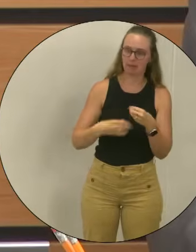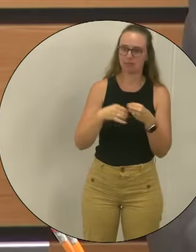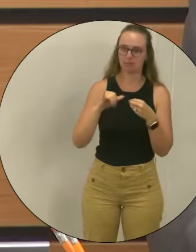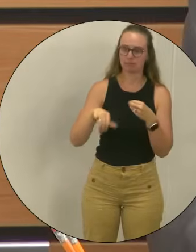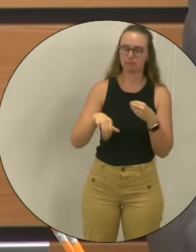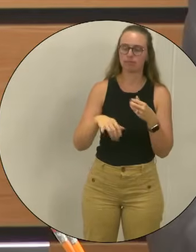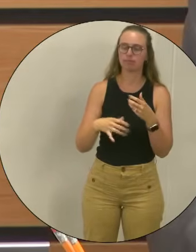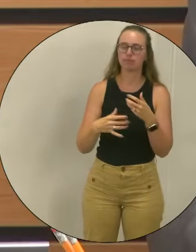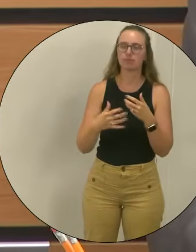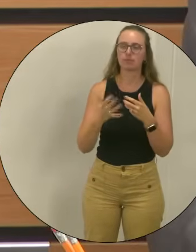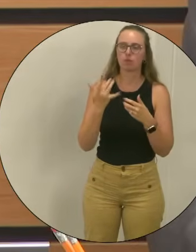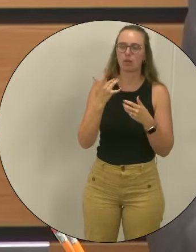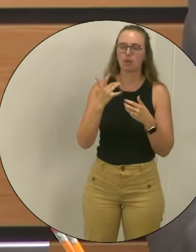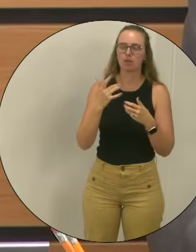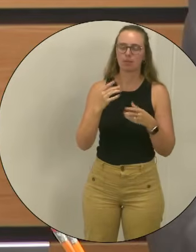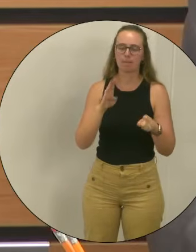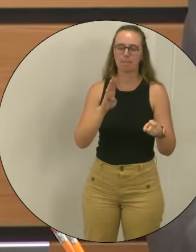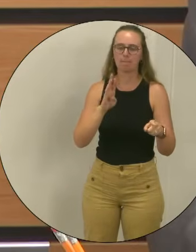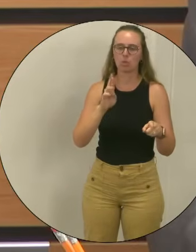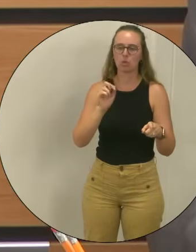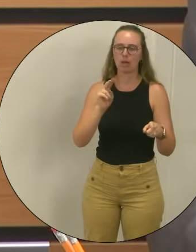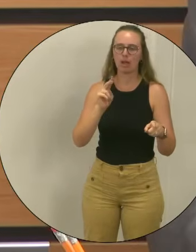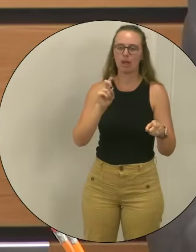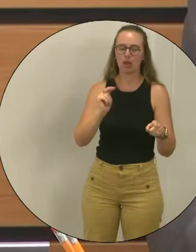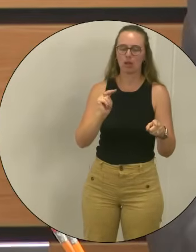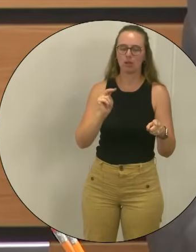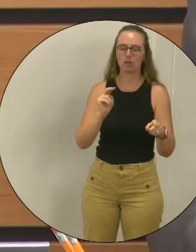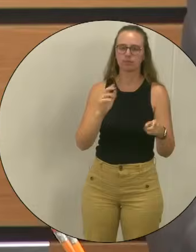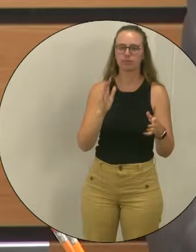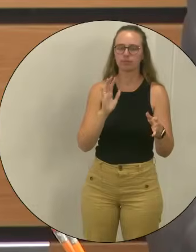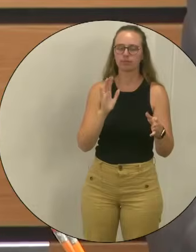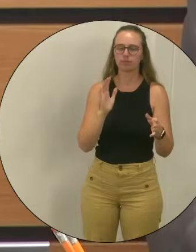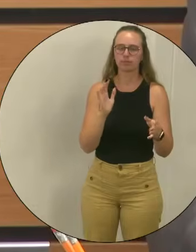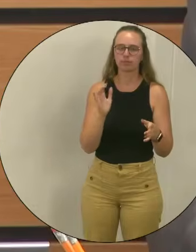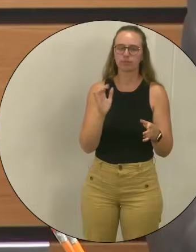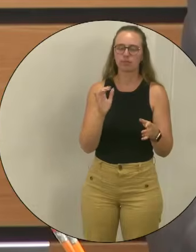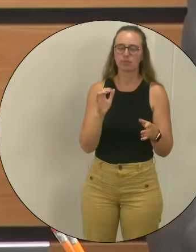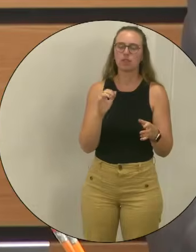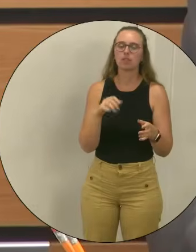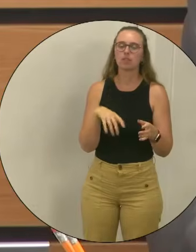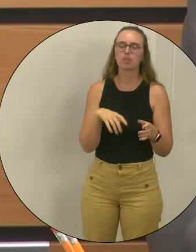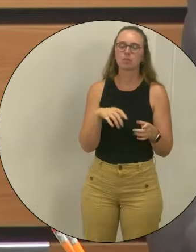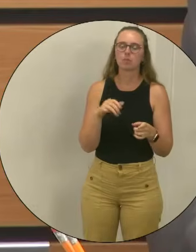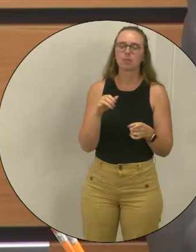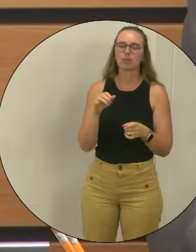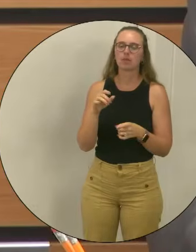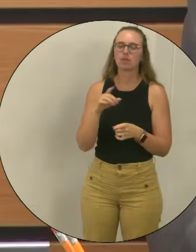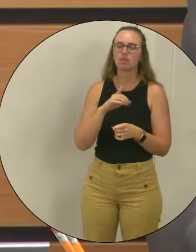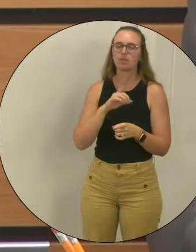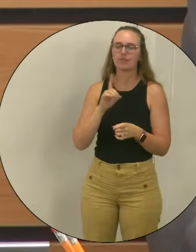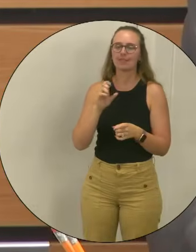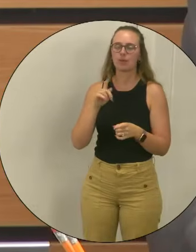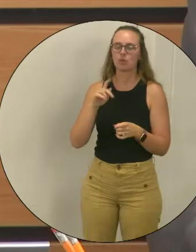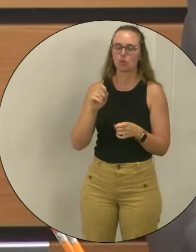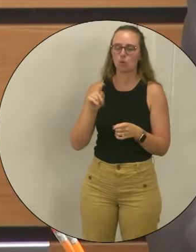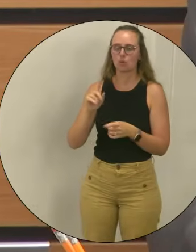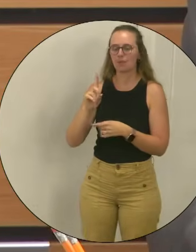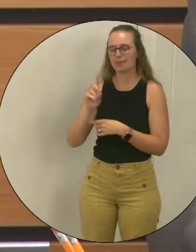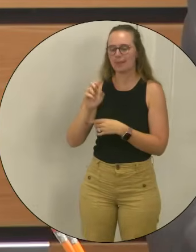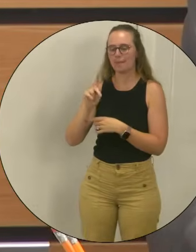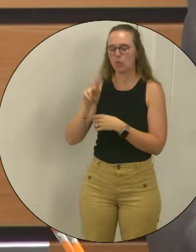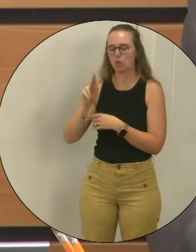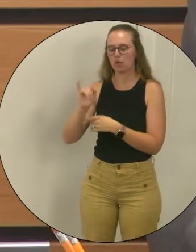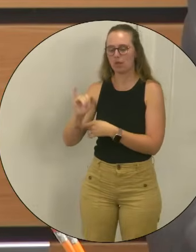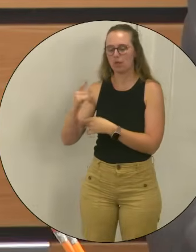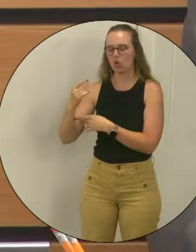in because Brandon and, Assistant Superintendent Brennan, Deputy Gonzalez,